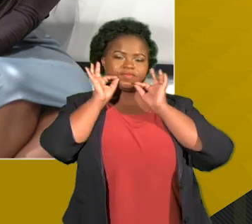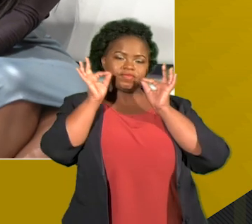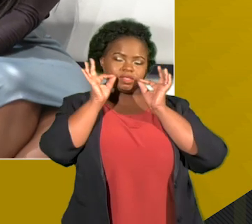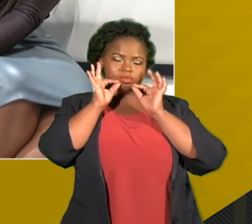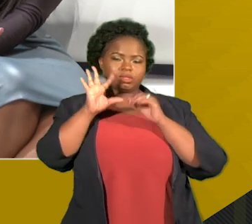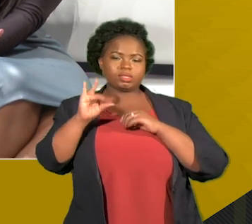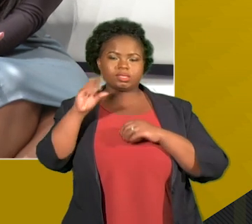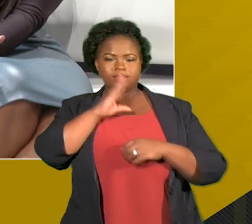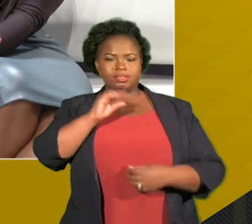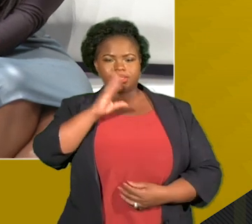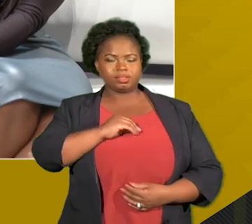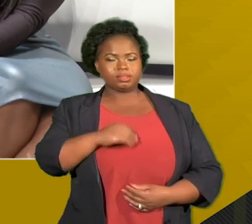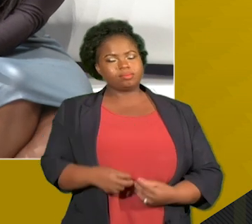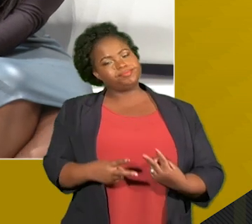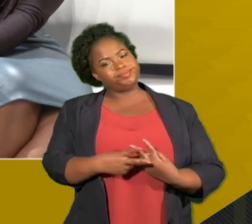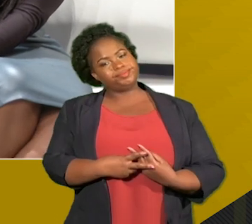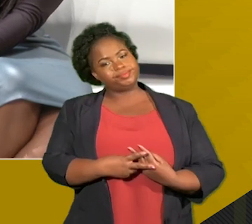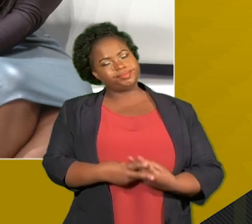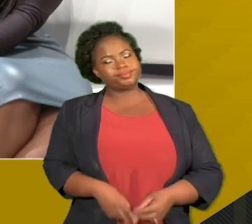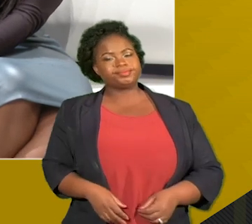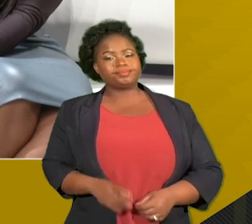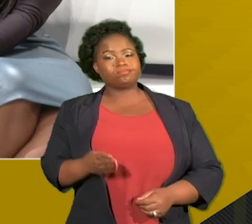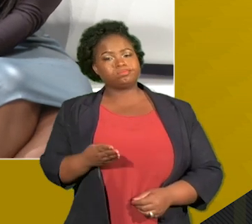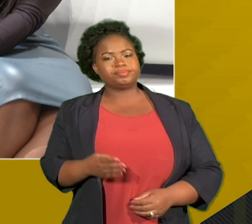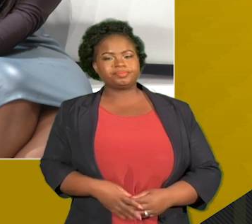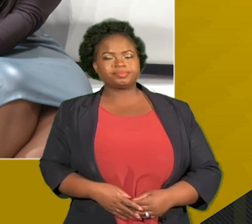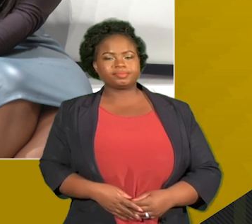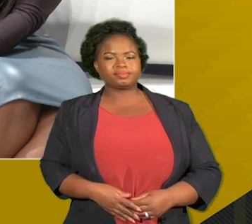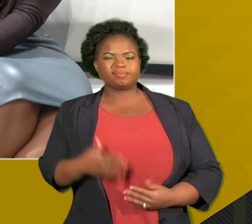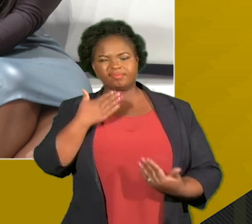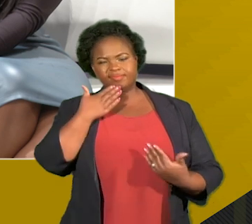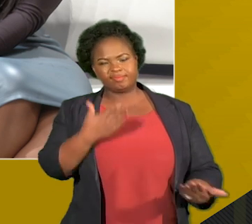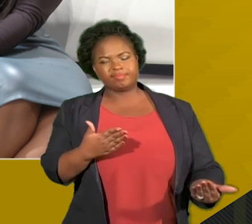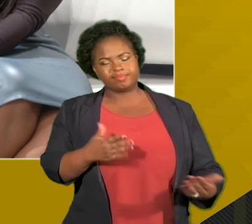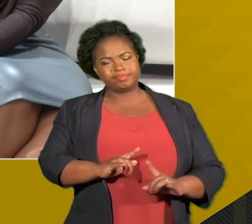page, Daily Thetha, or share hashtag in those things. Sabonga Kulba, where